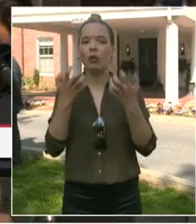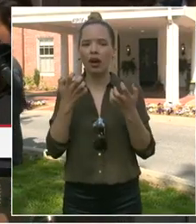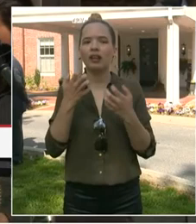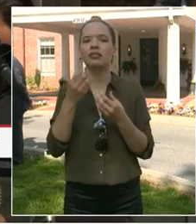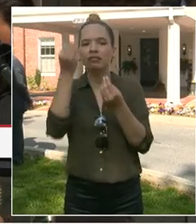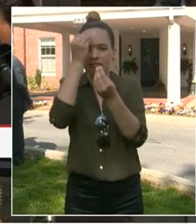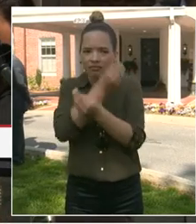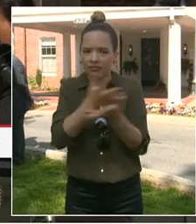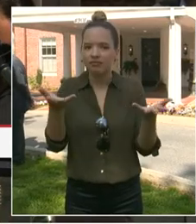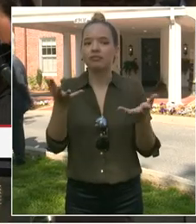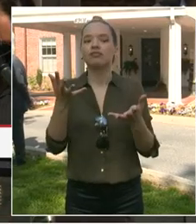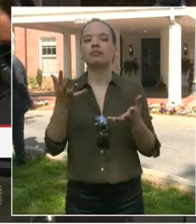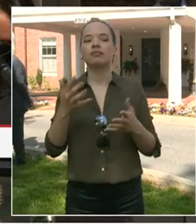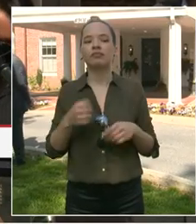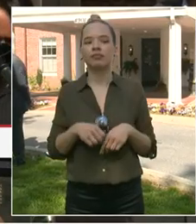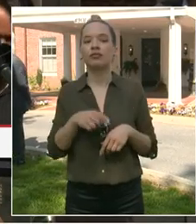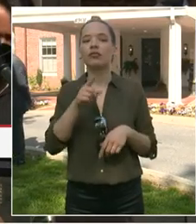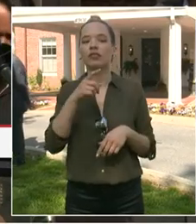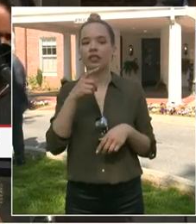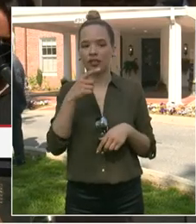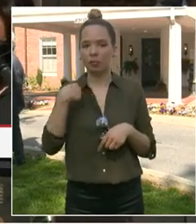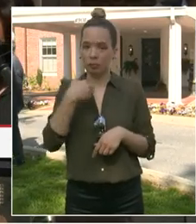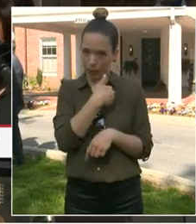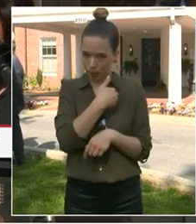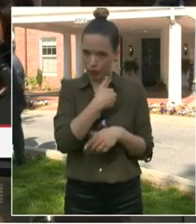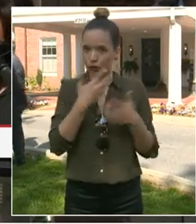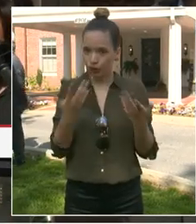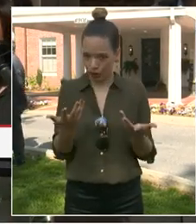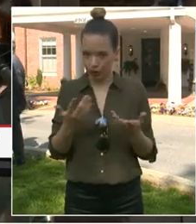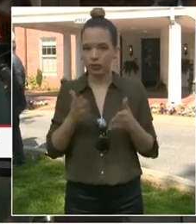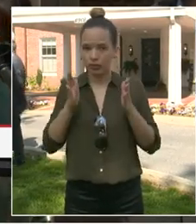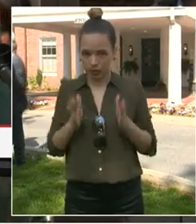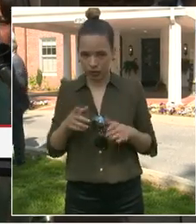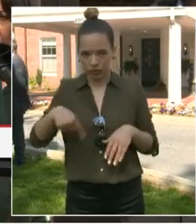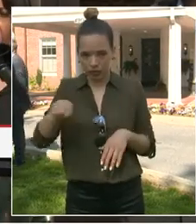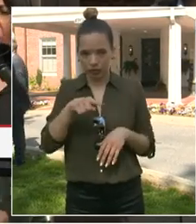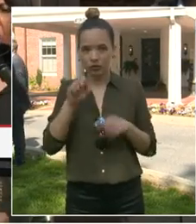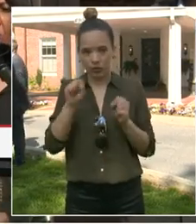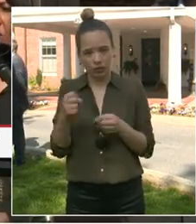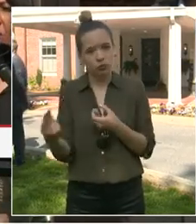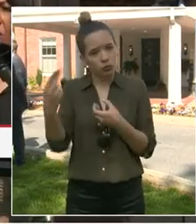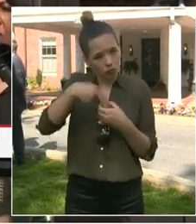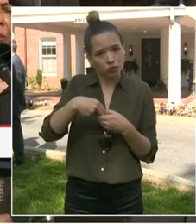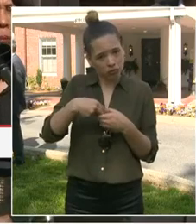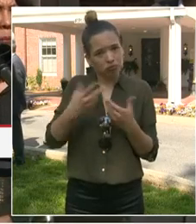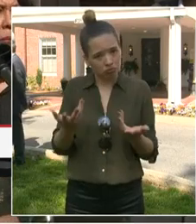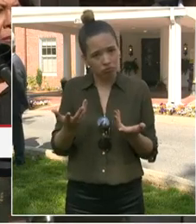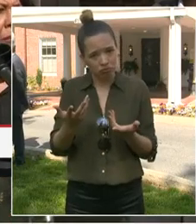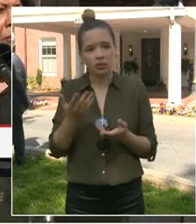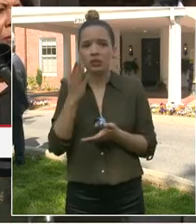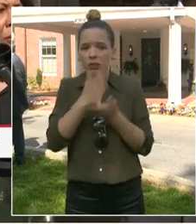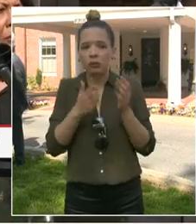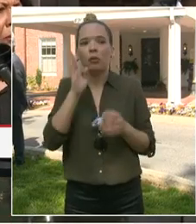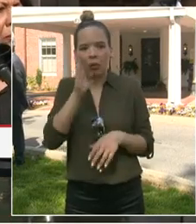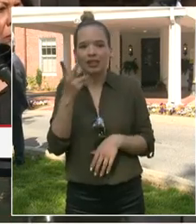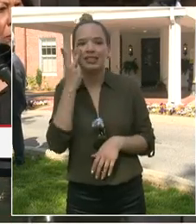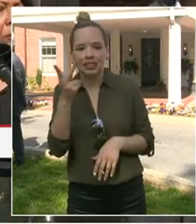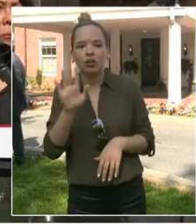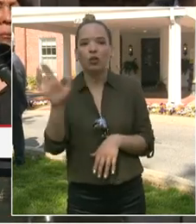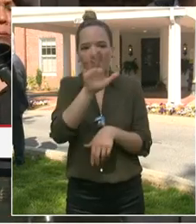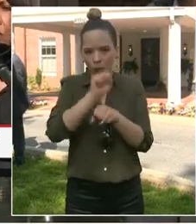will be. And some have been able to join us, and others you will see their work as we